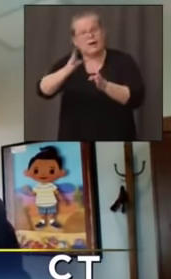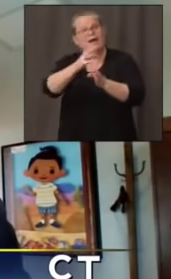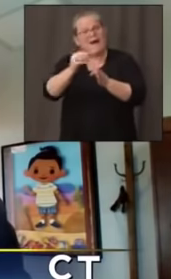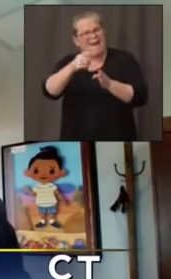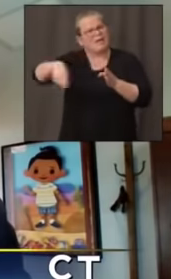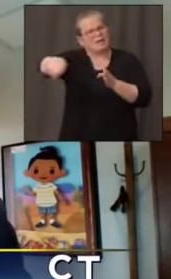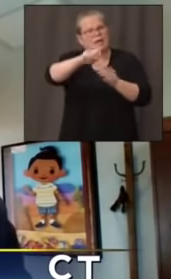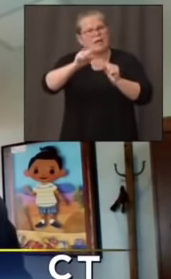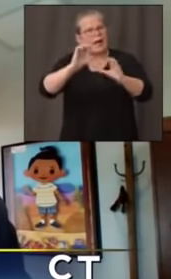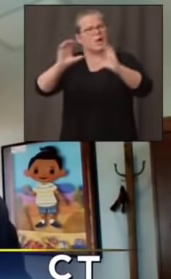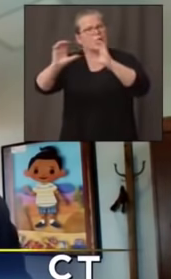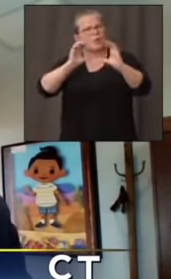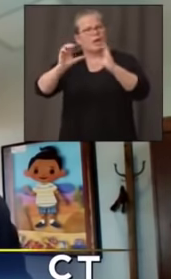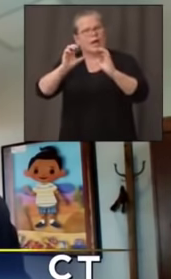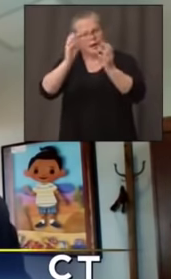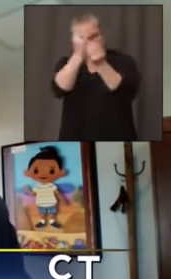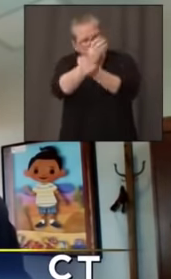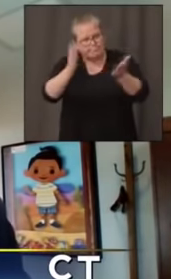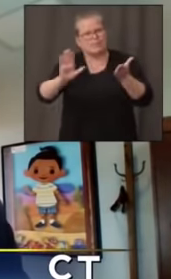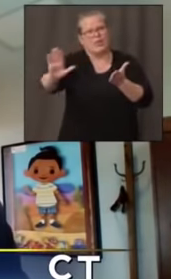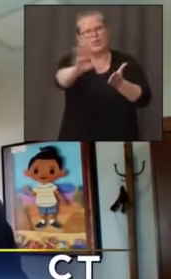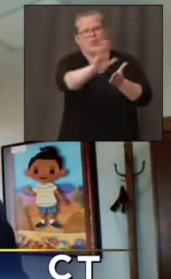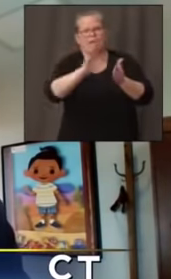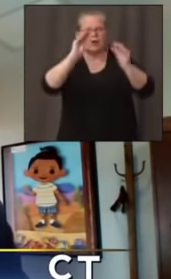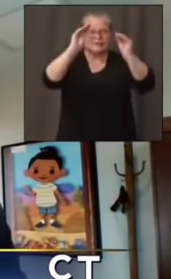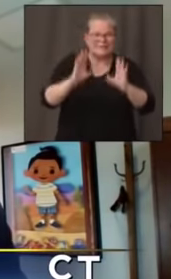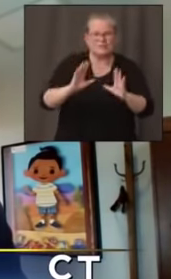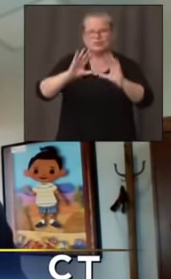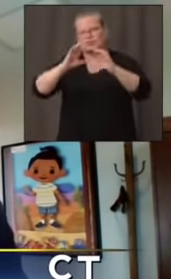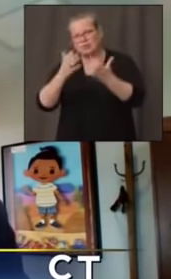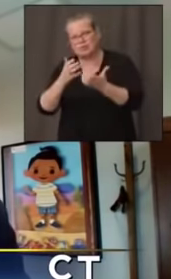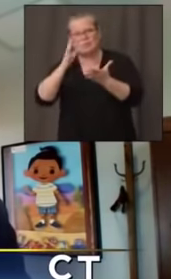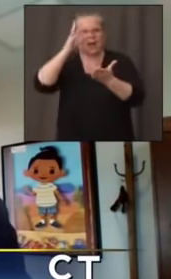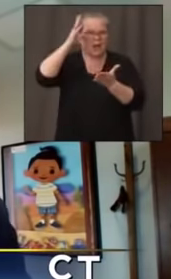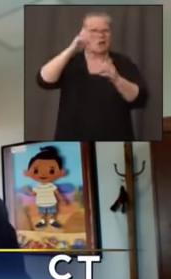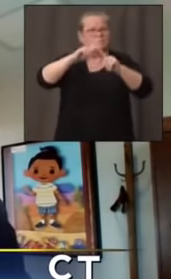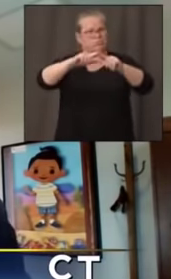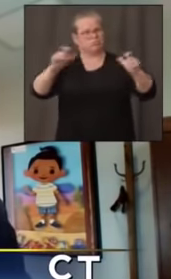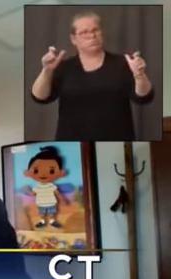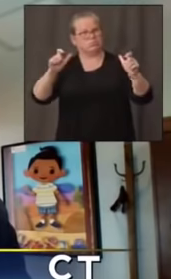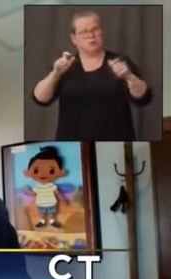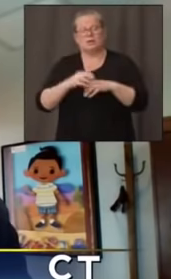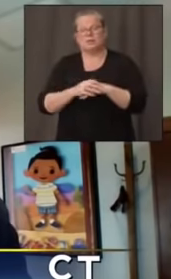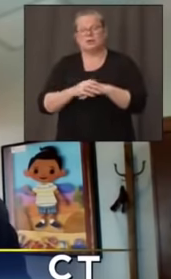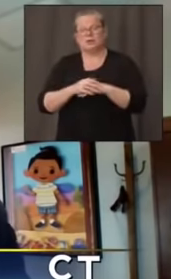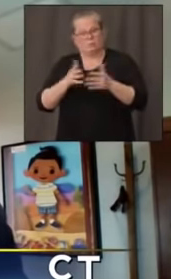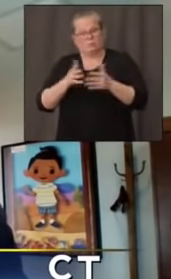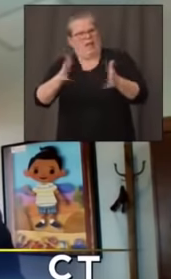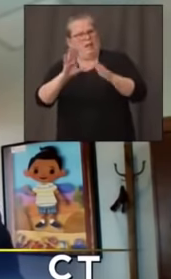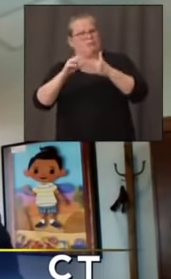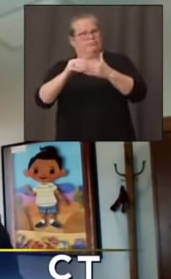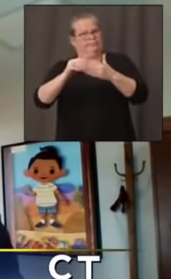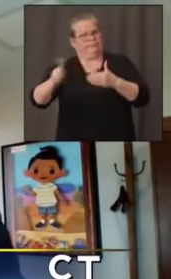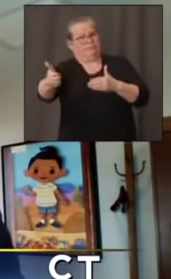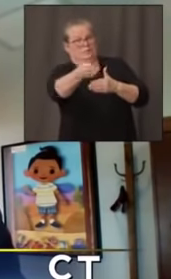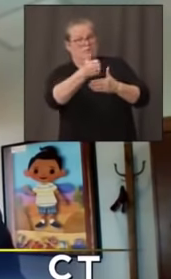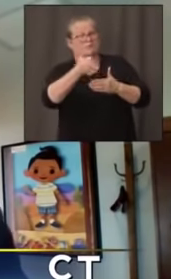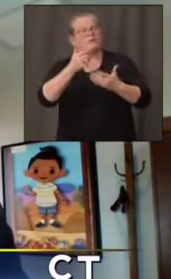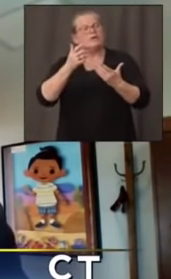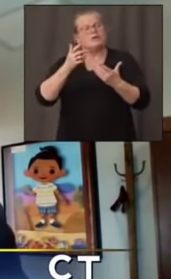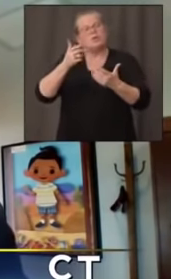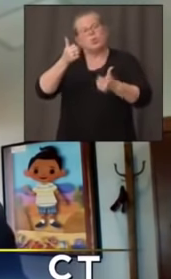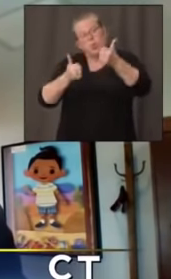but also what safeguards are being placed in their classroom, in their school. We also recognize that for some teachers,